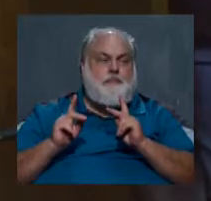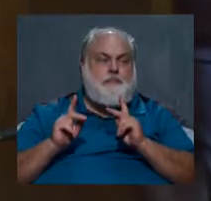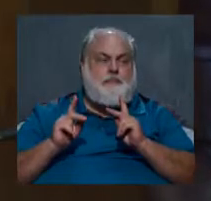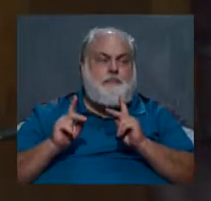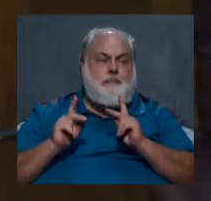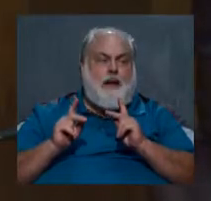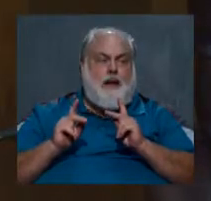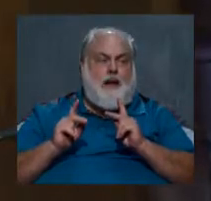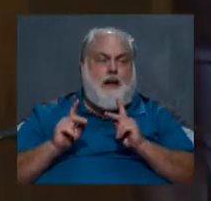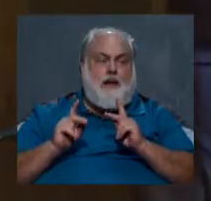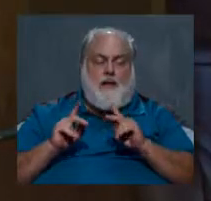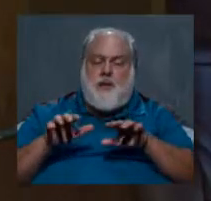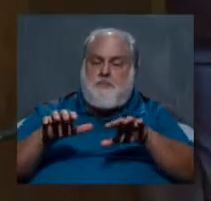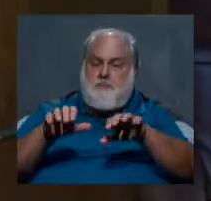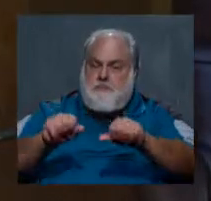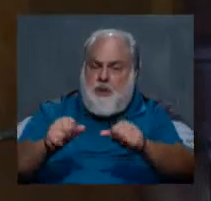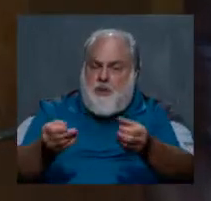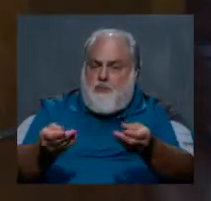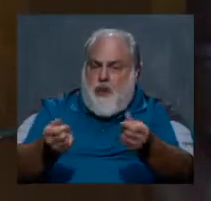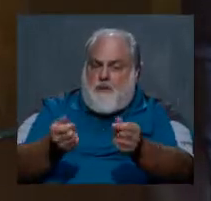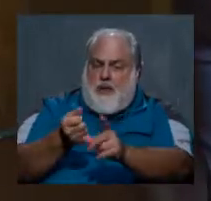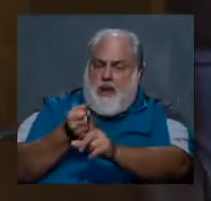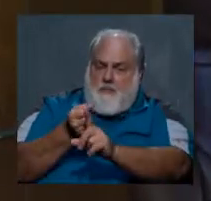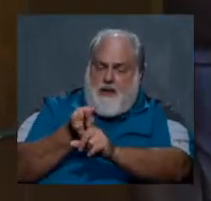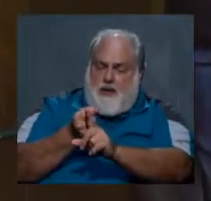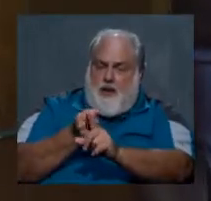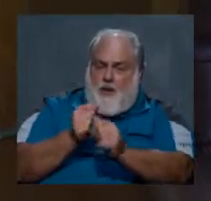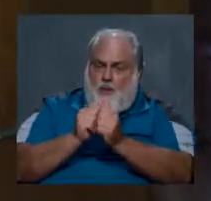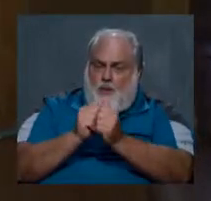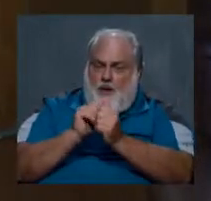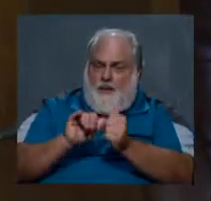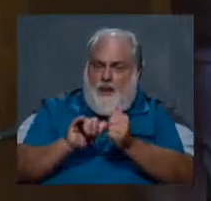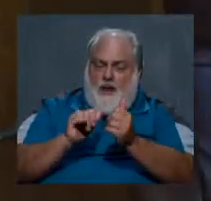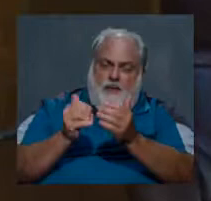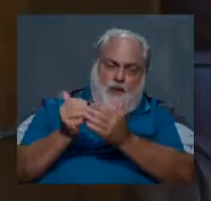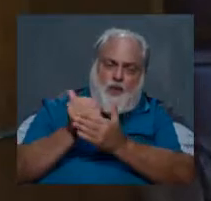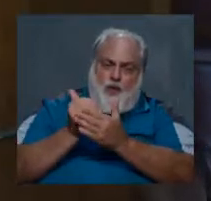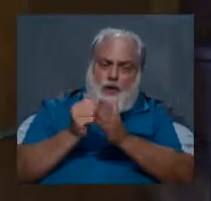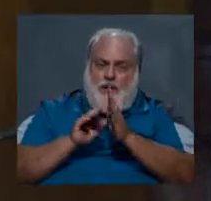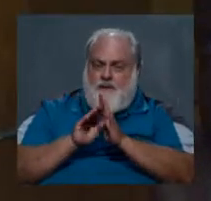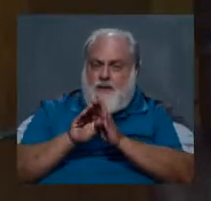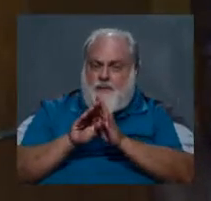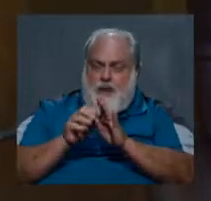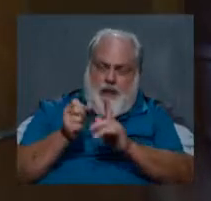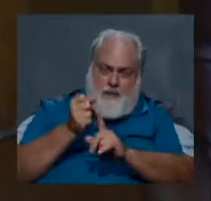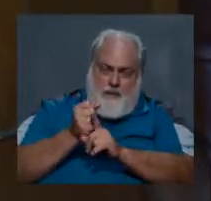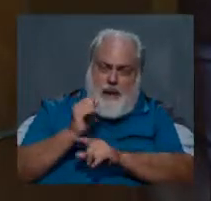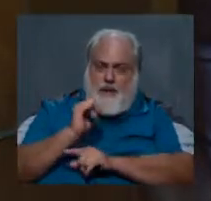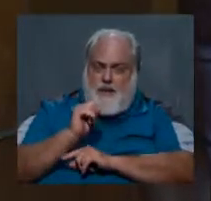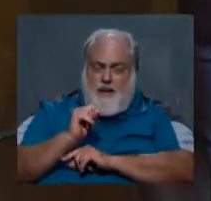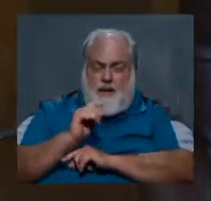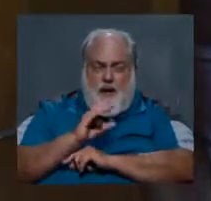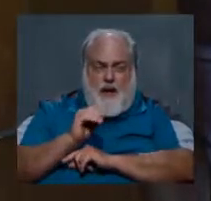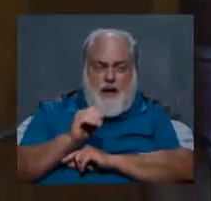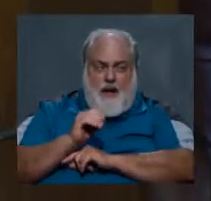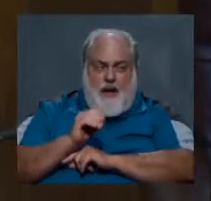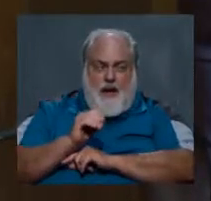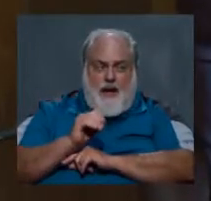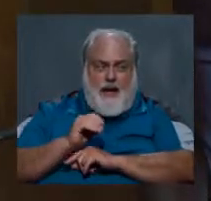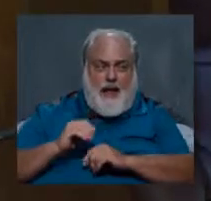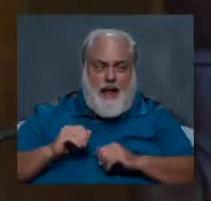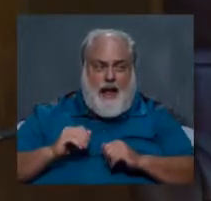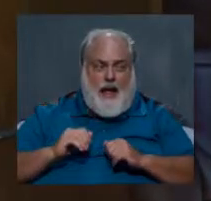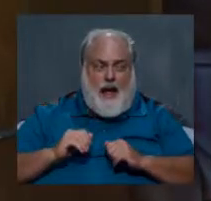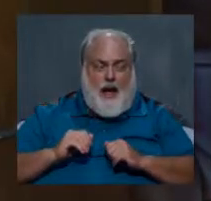that their property, that they could be affected by this, that the new development that's going in can be affected by this. And I'm a